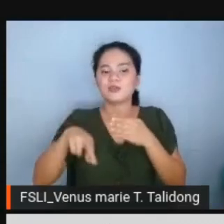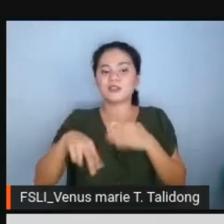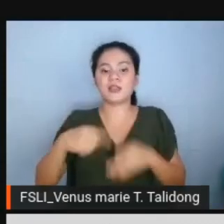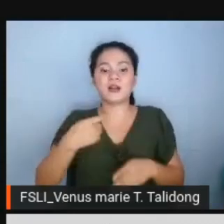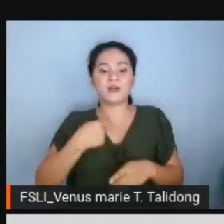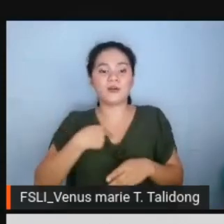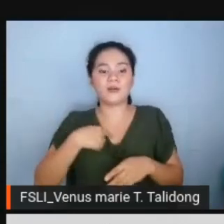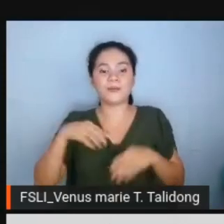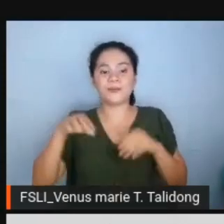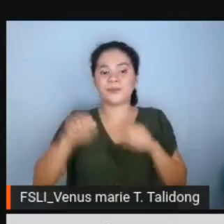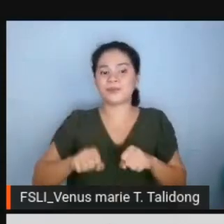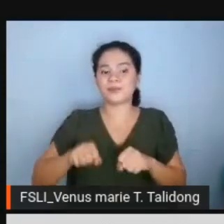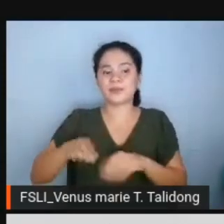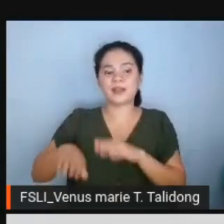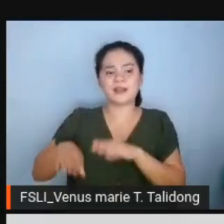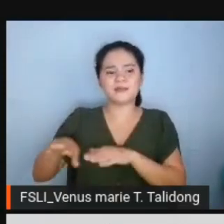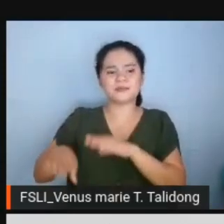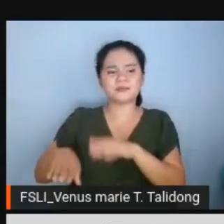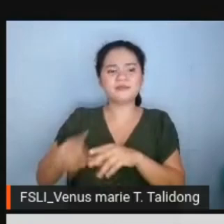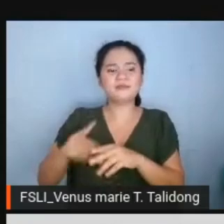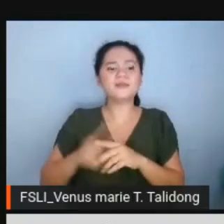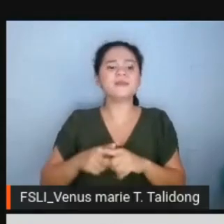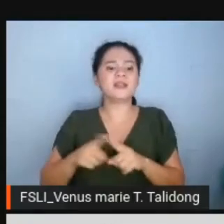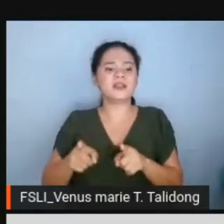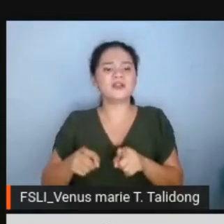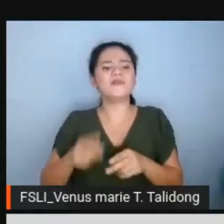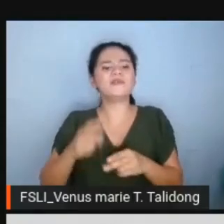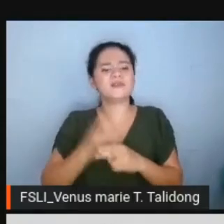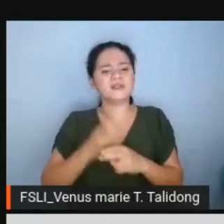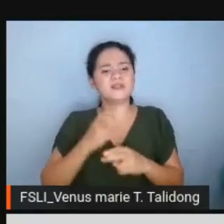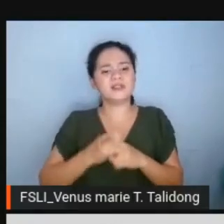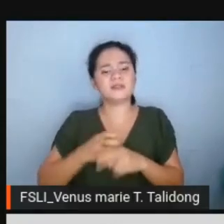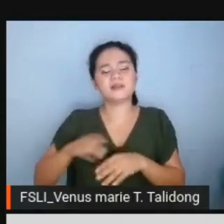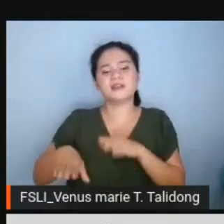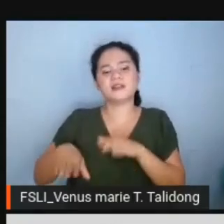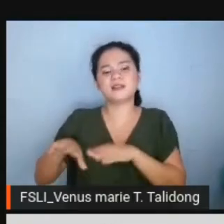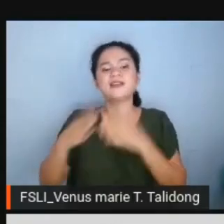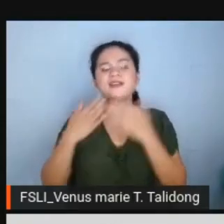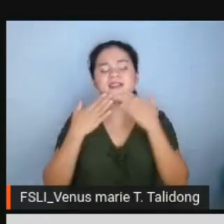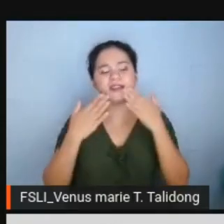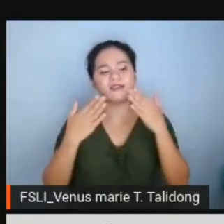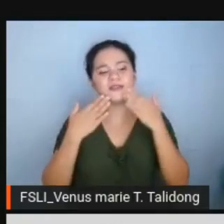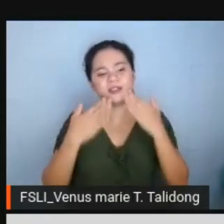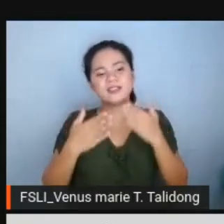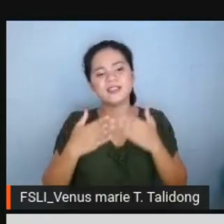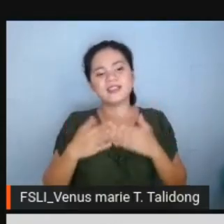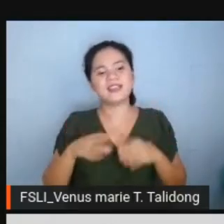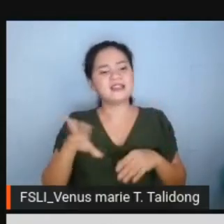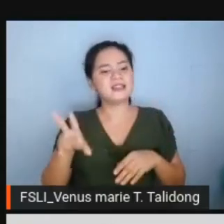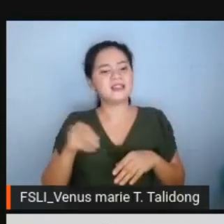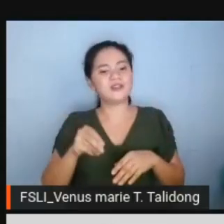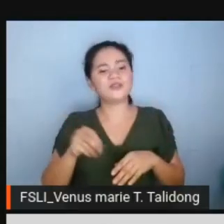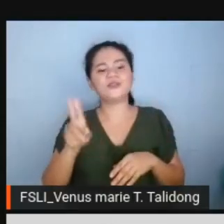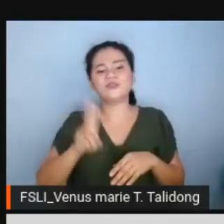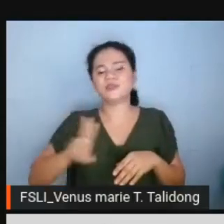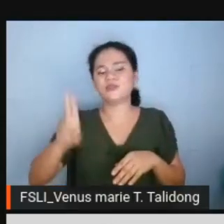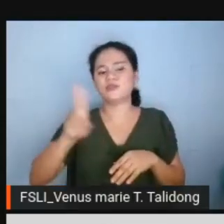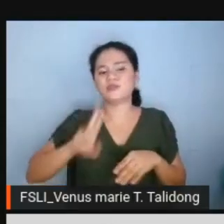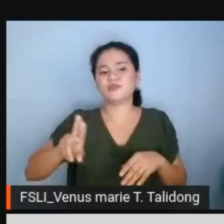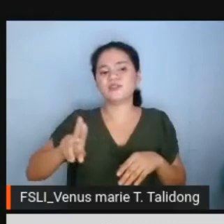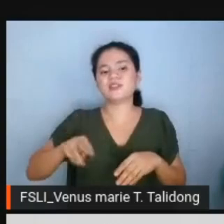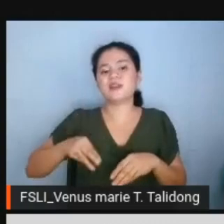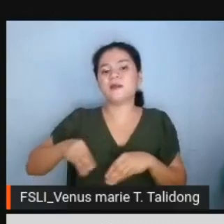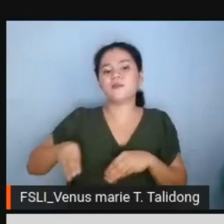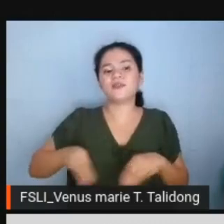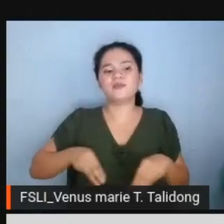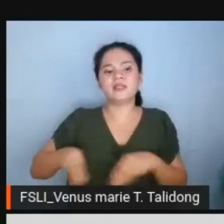medyo problema sa paglalakad. But thankfully, I'm not using any mobility aid to help me, no? Yun